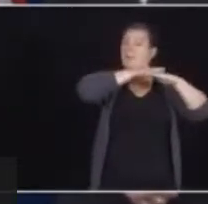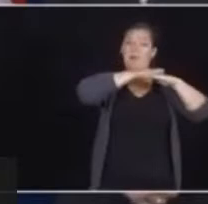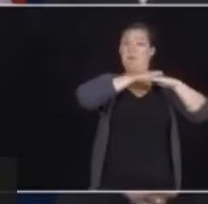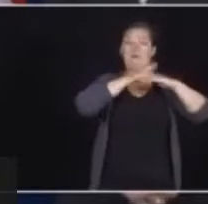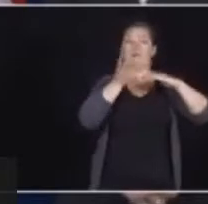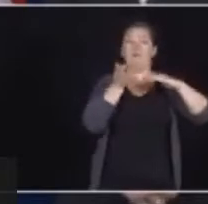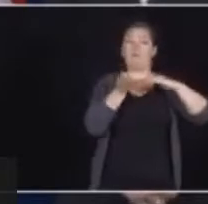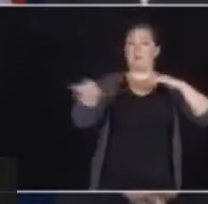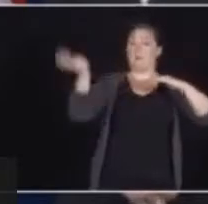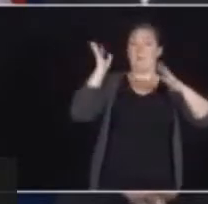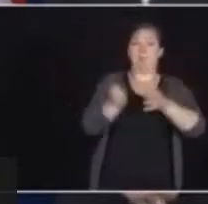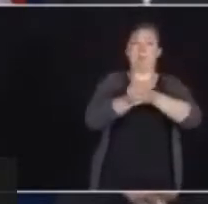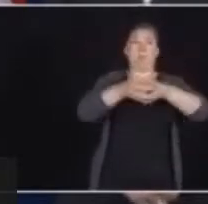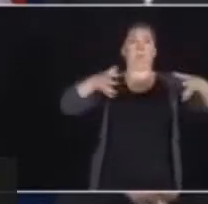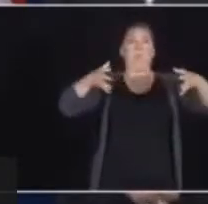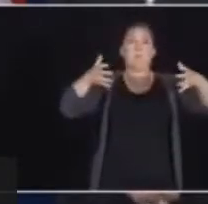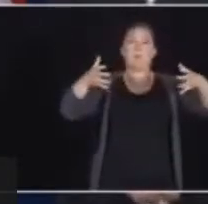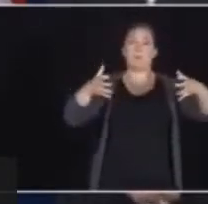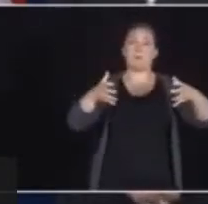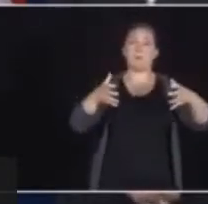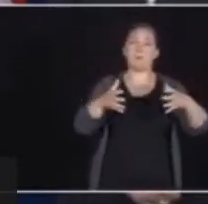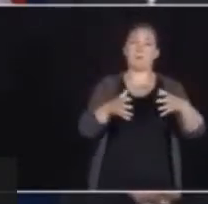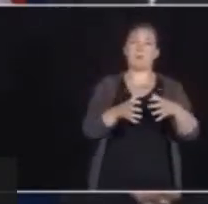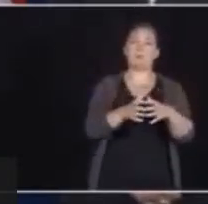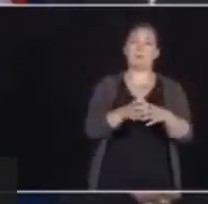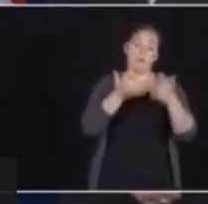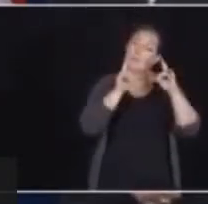still continuing. Follow-up.